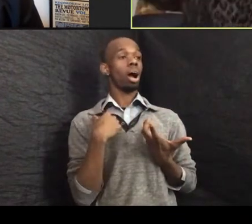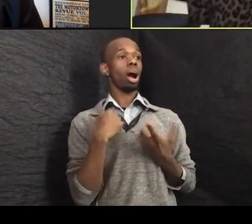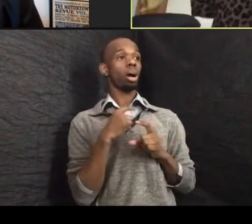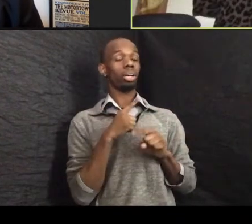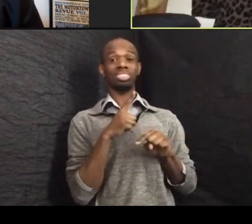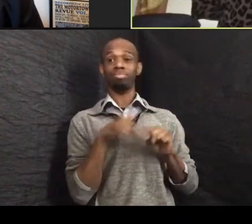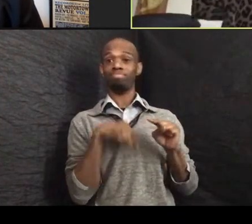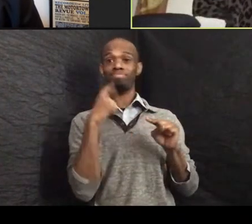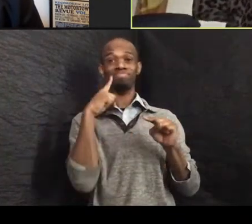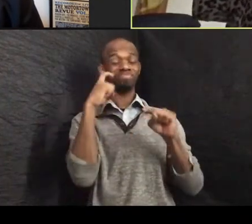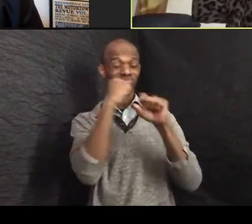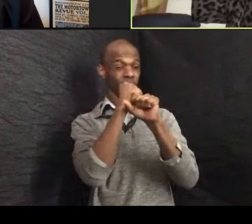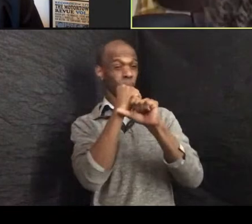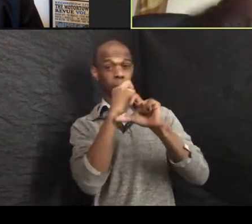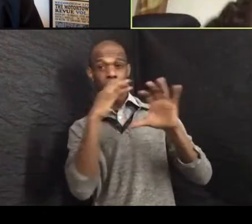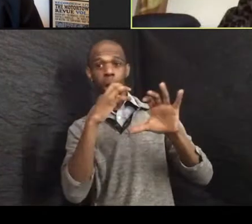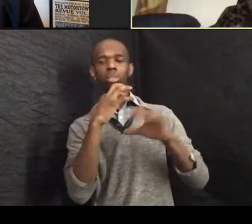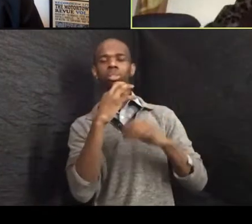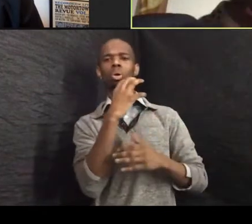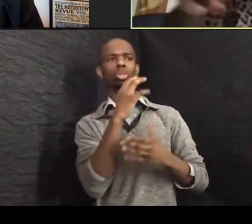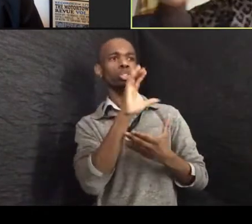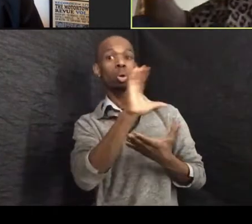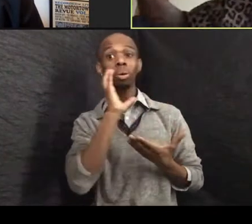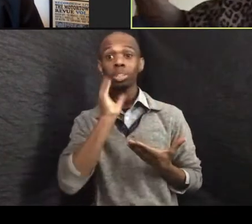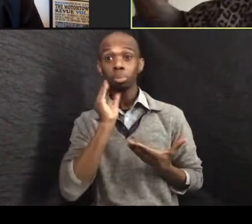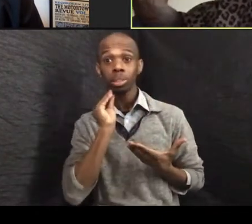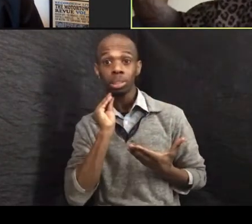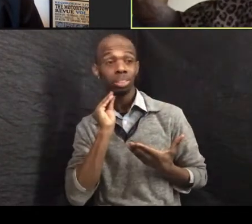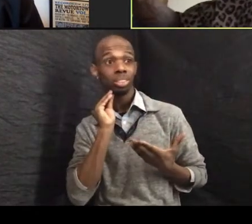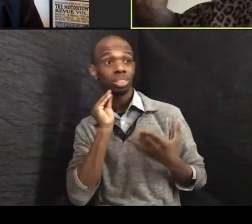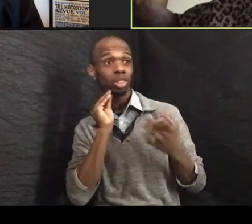doing what you did, but by yourself, because we